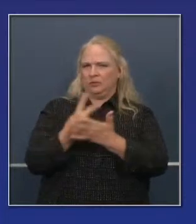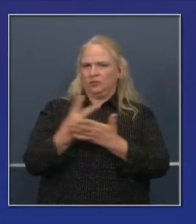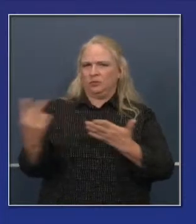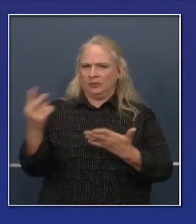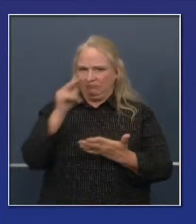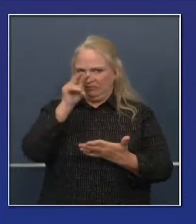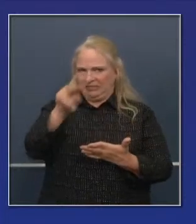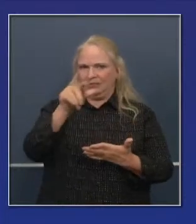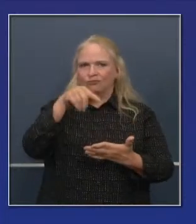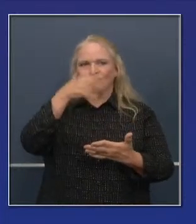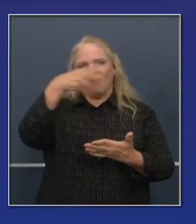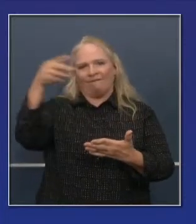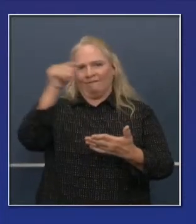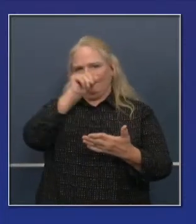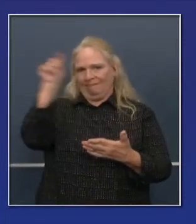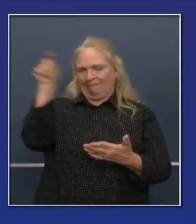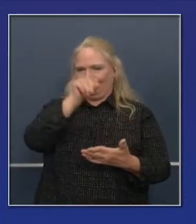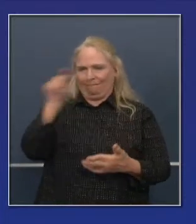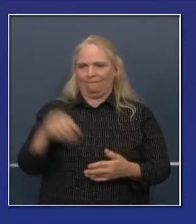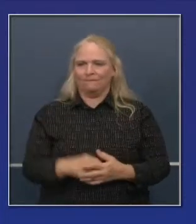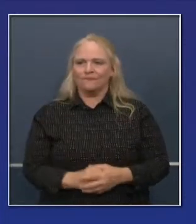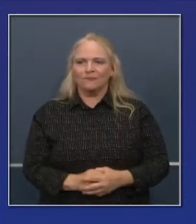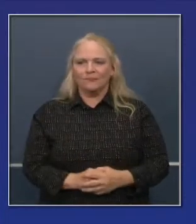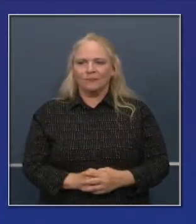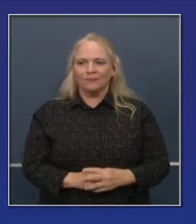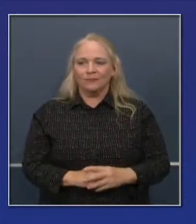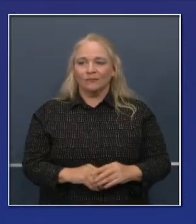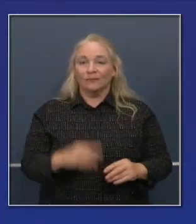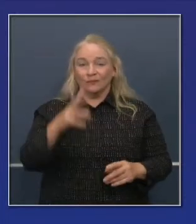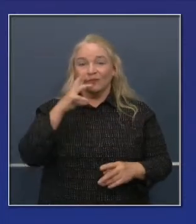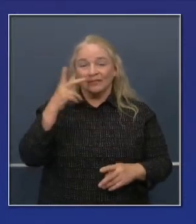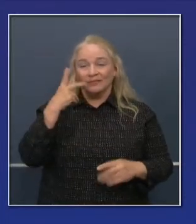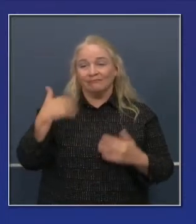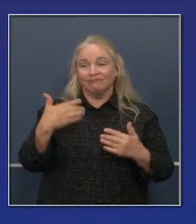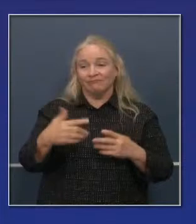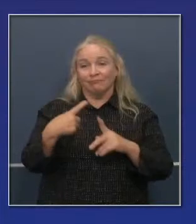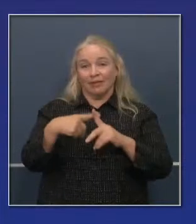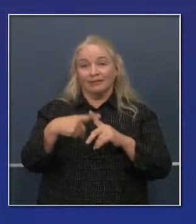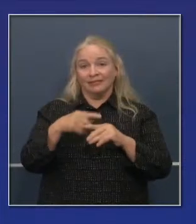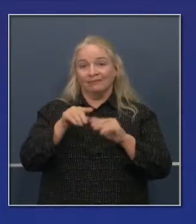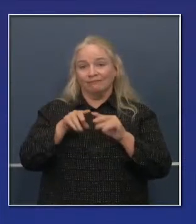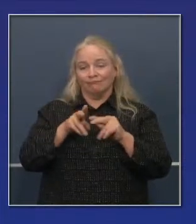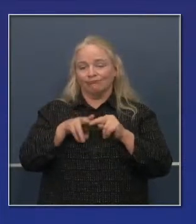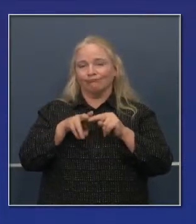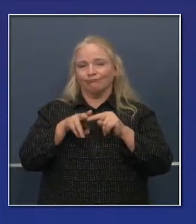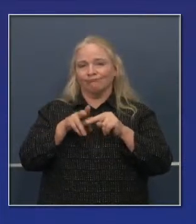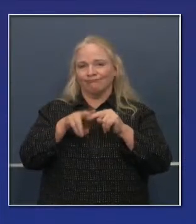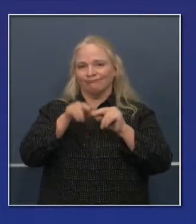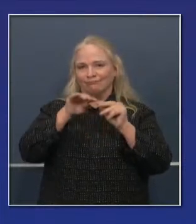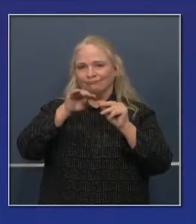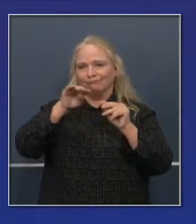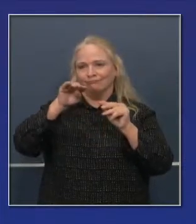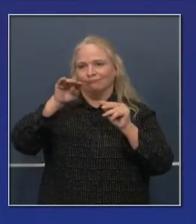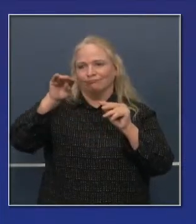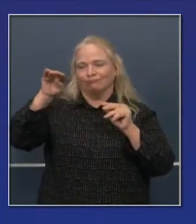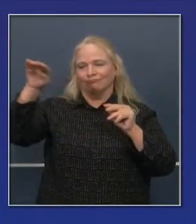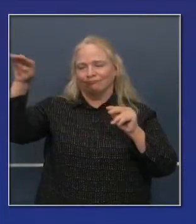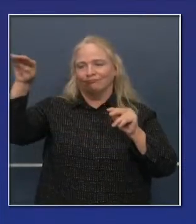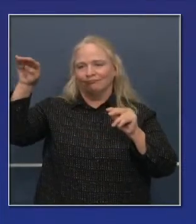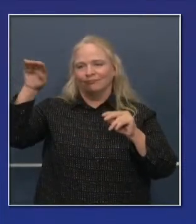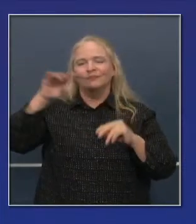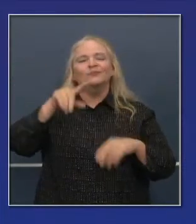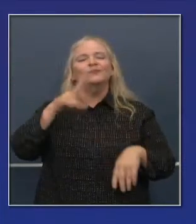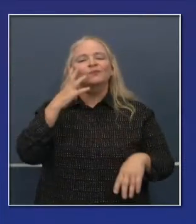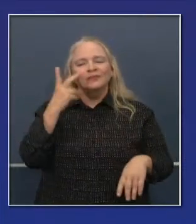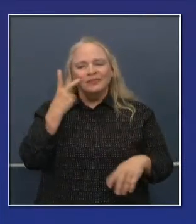we see positivity rates increase, as I say often, you will see the lagging indicator of hospitalizations begin to increase.